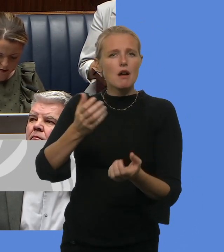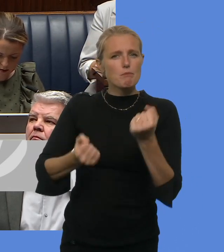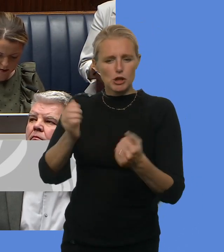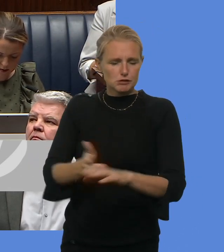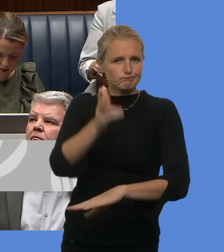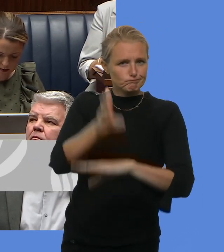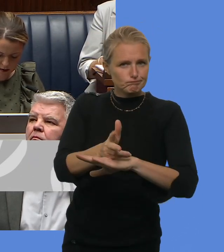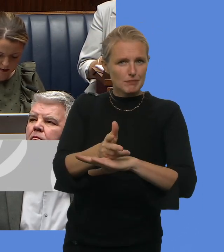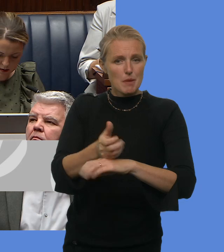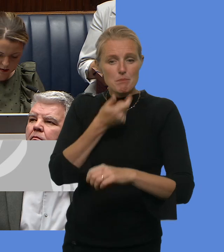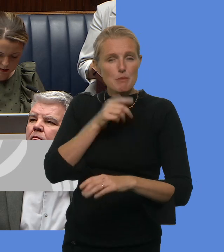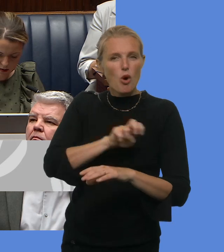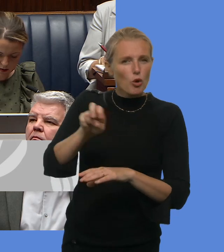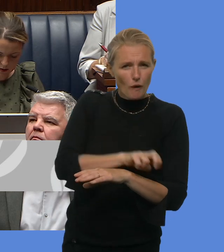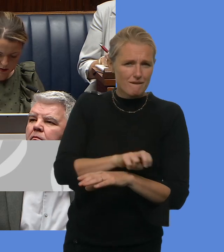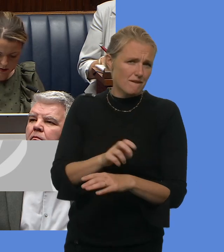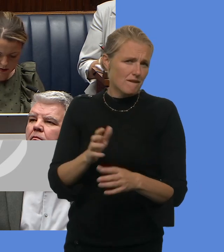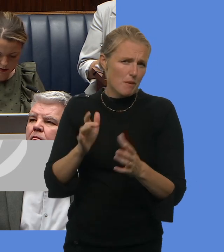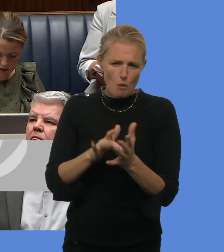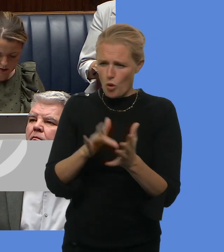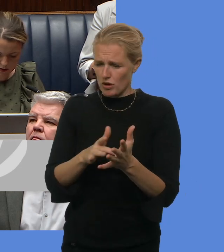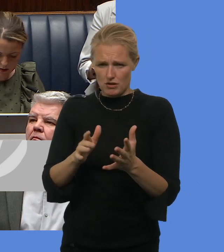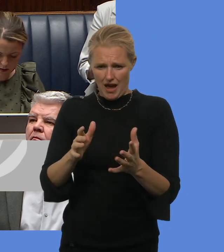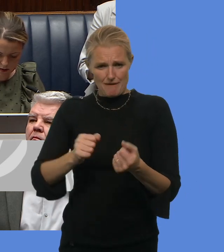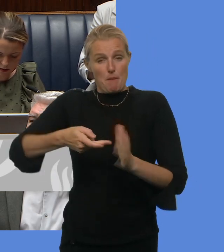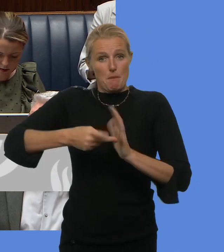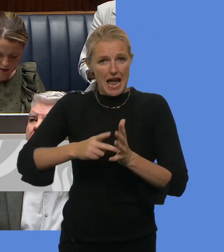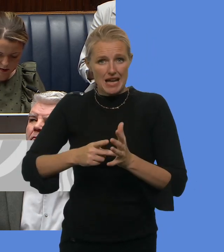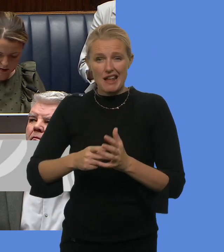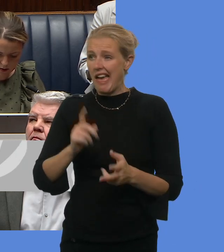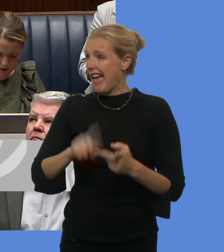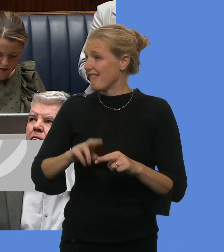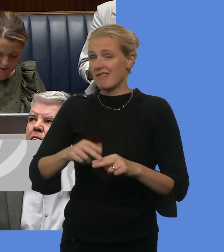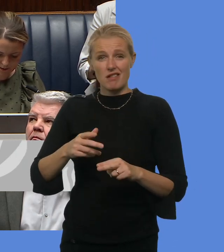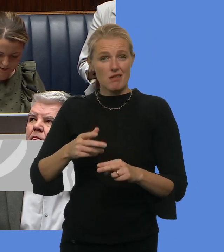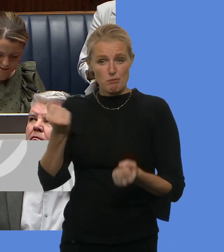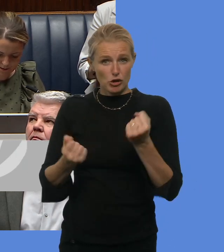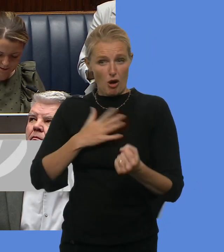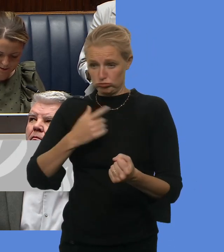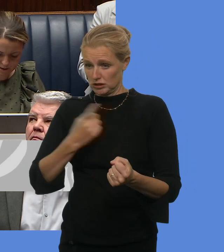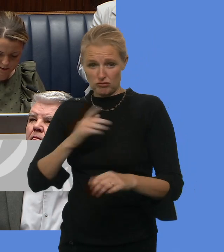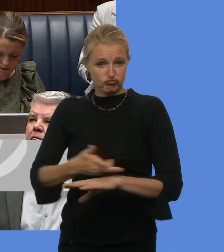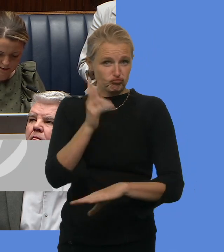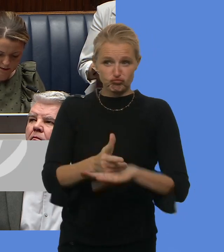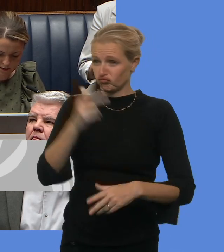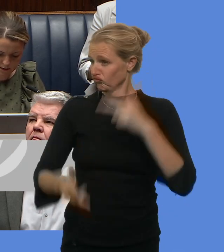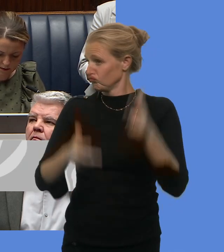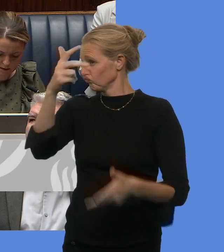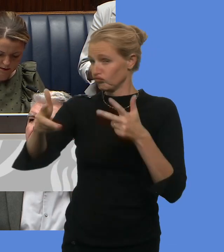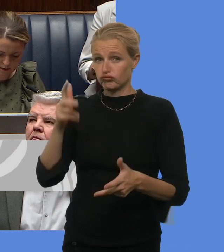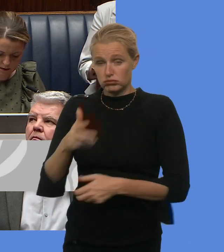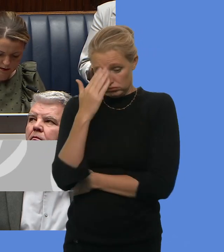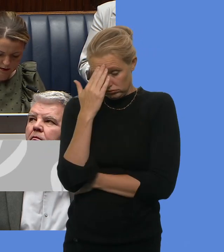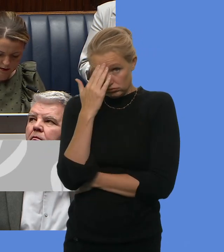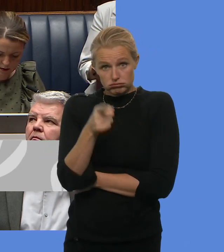for Belfast City Centre and coaches. If we just have unregulated coach parking, then the traffic congestion the